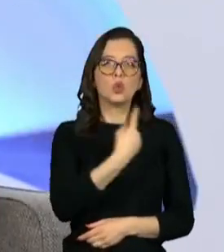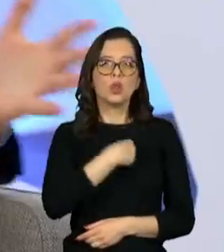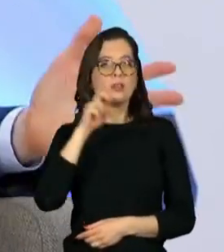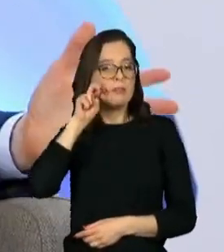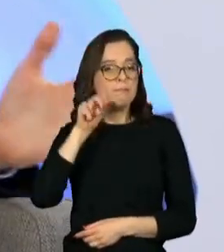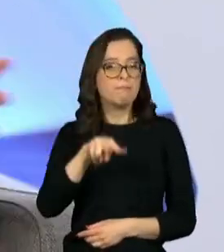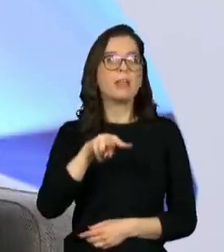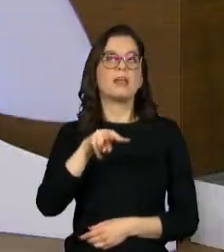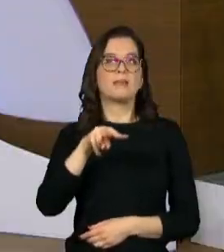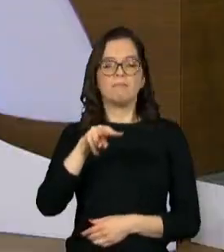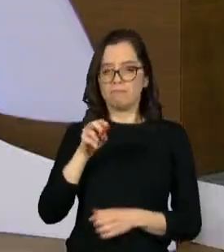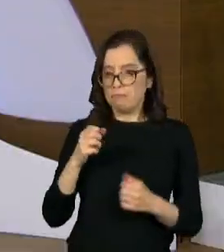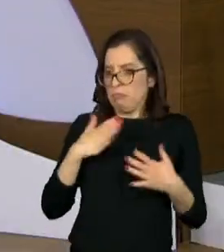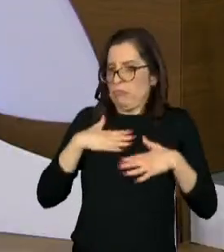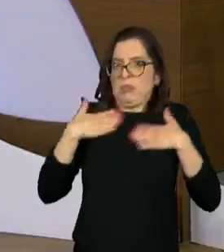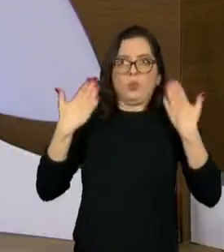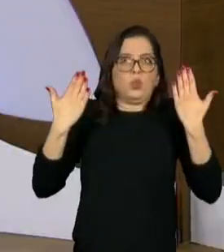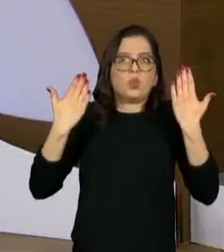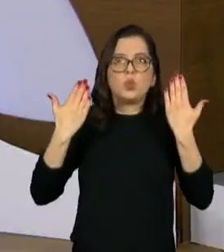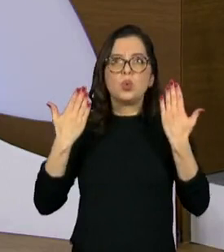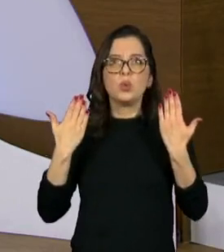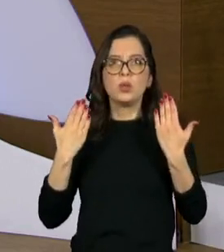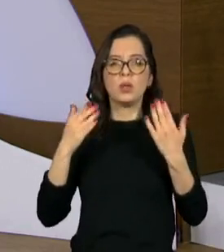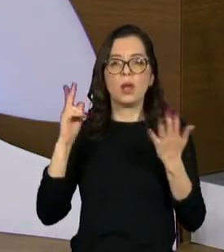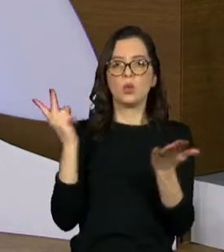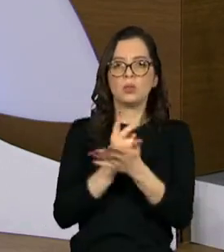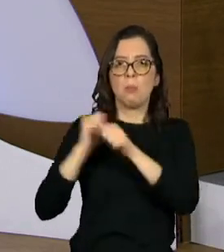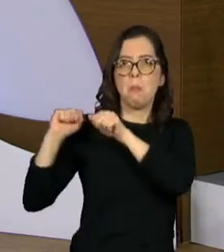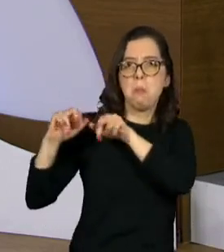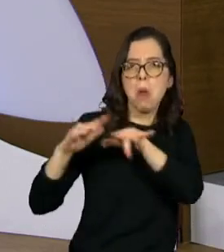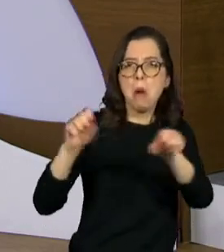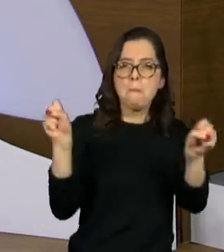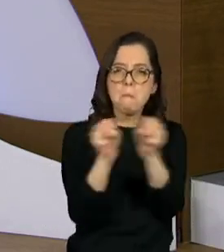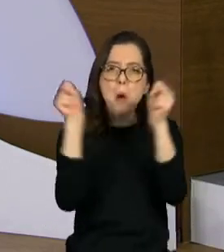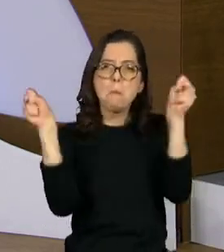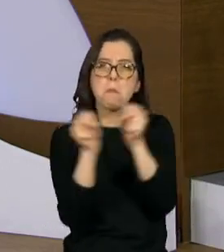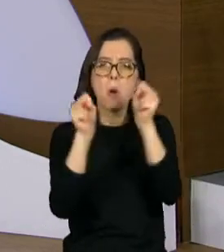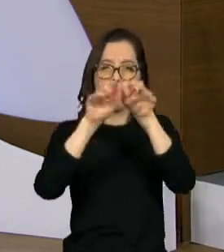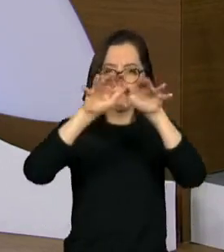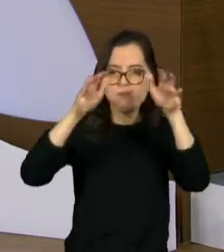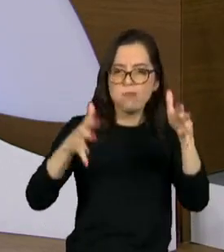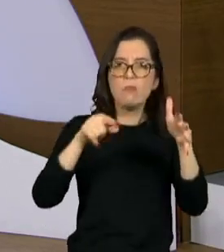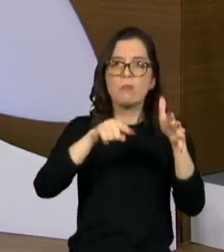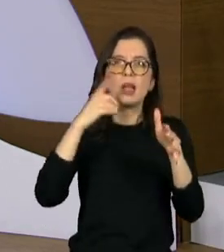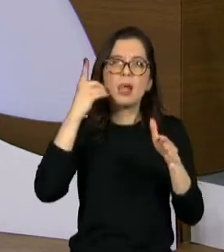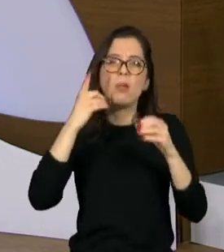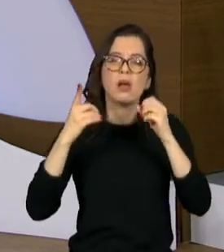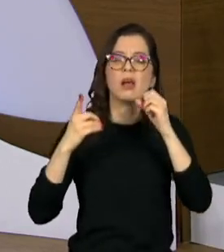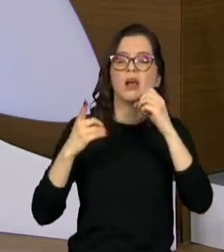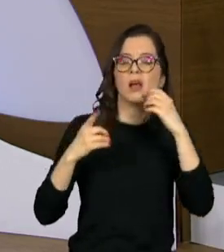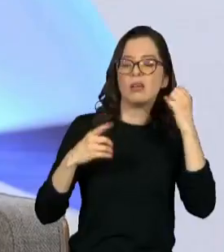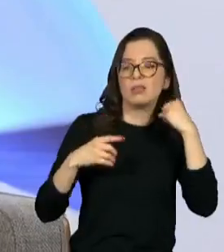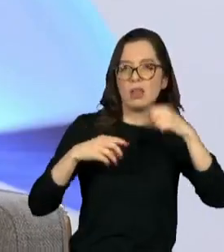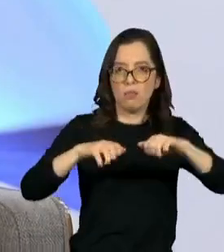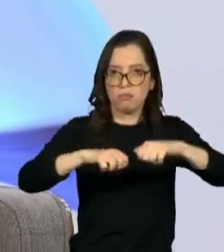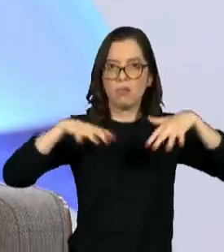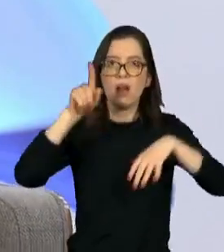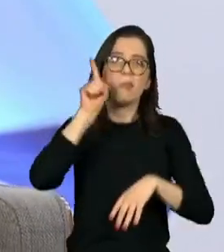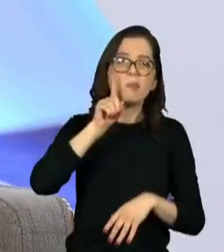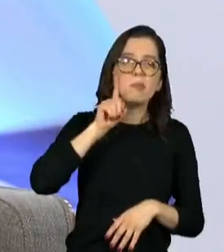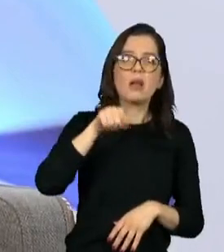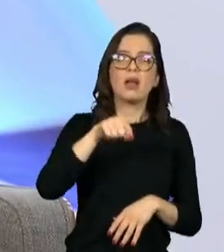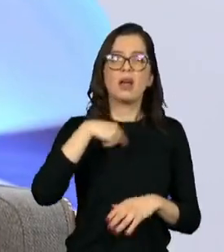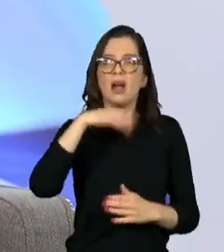who abhor what we see with attacks on the Capitol, and with large proportions of the population here